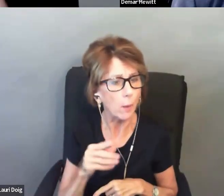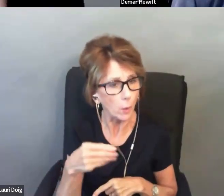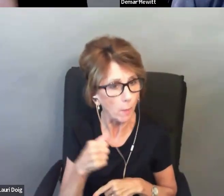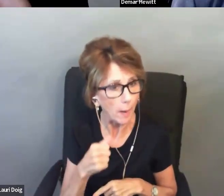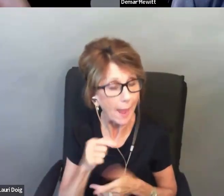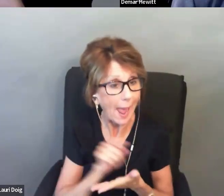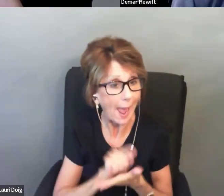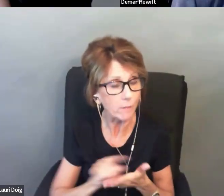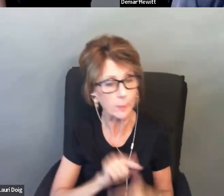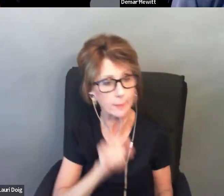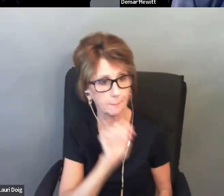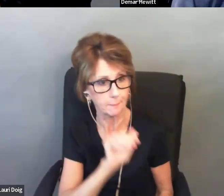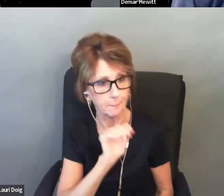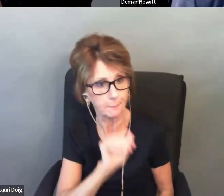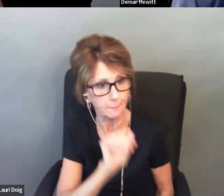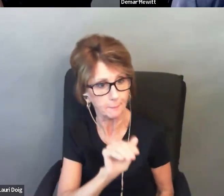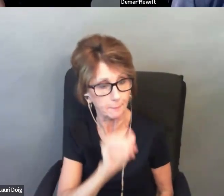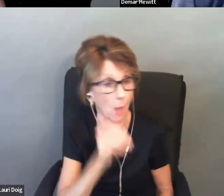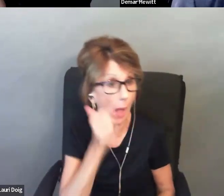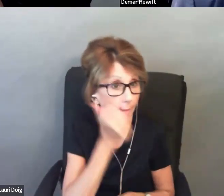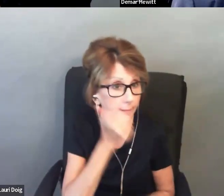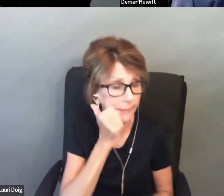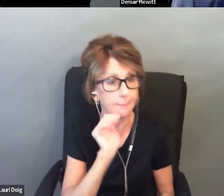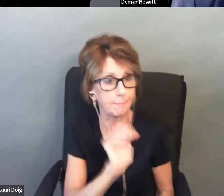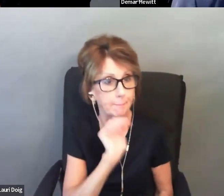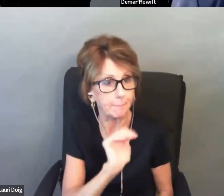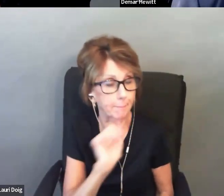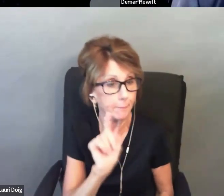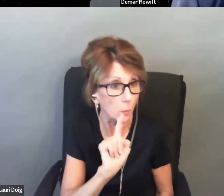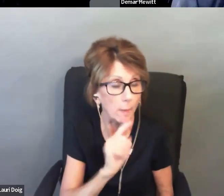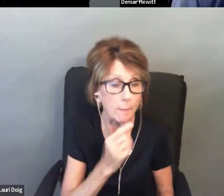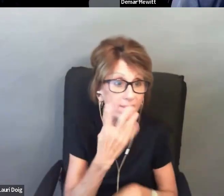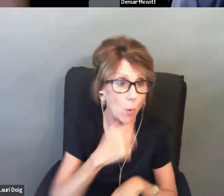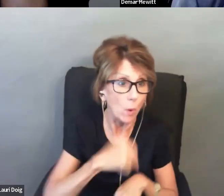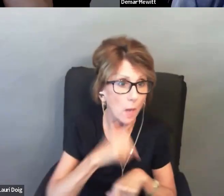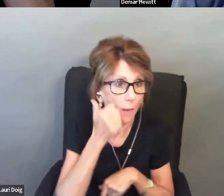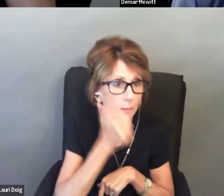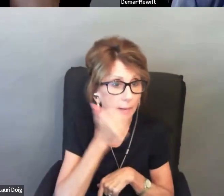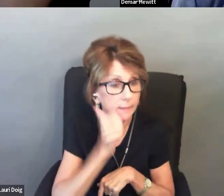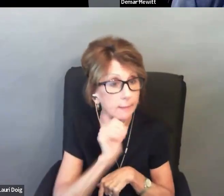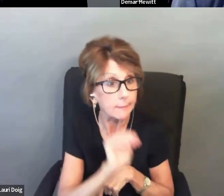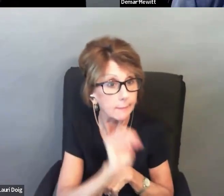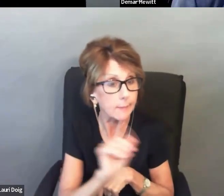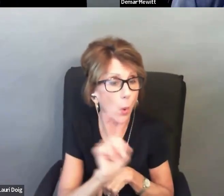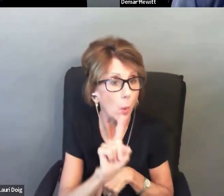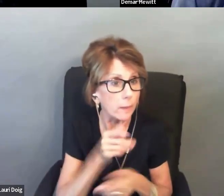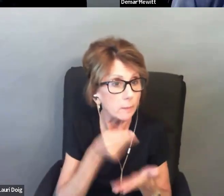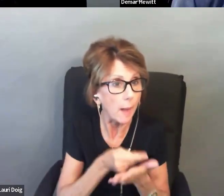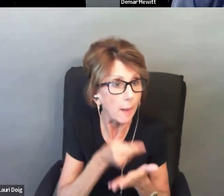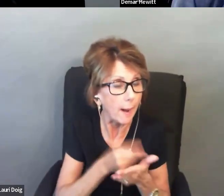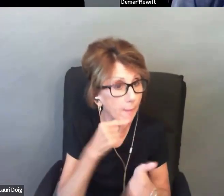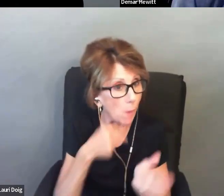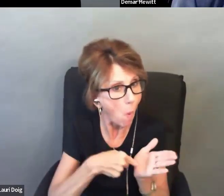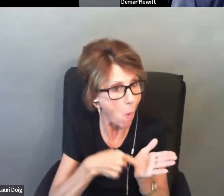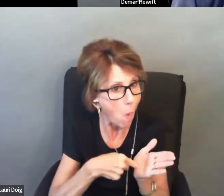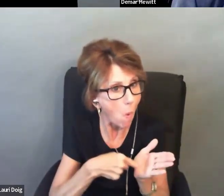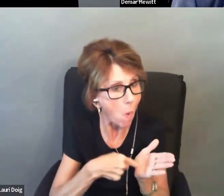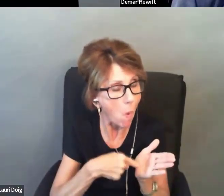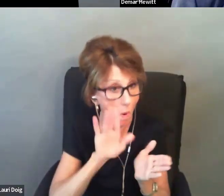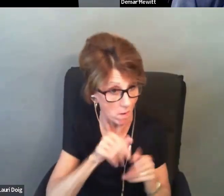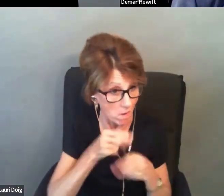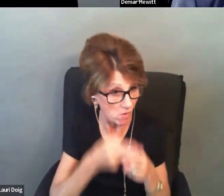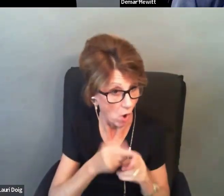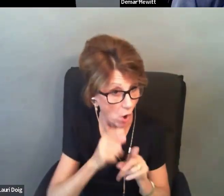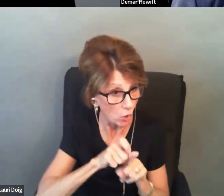Week after week, every day, even 4 times a day, is ordinarily not seen as harassment. And the reason